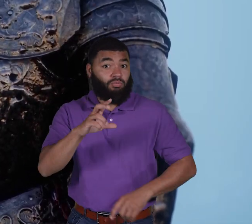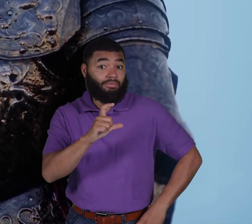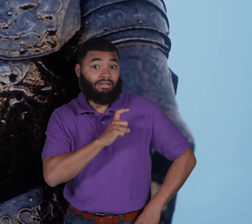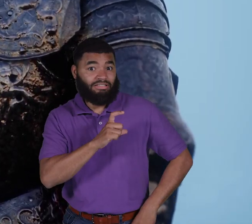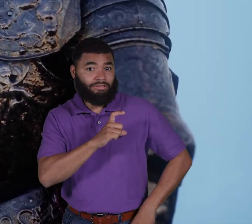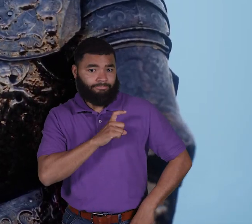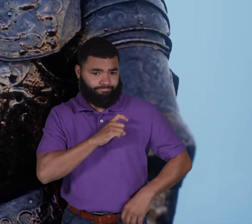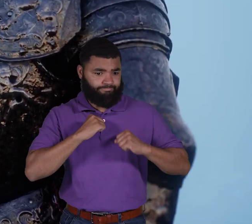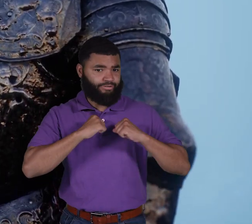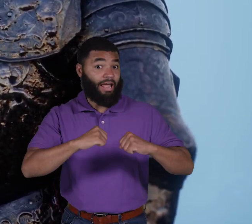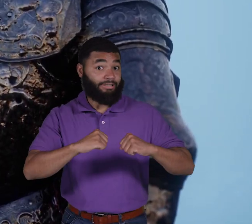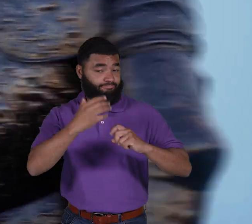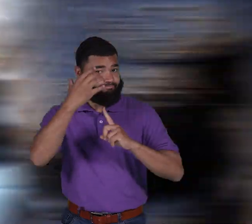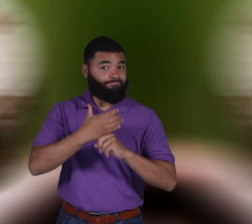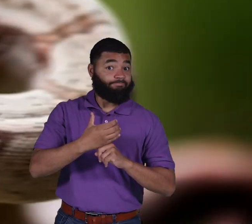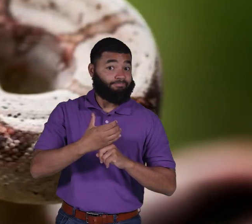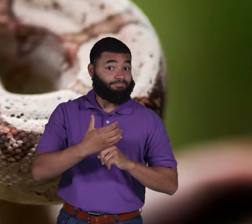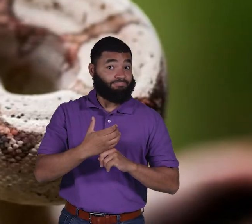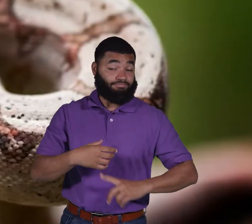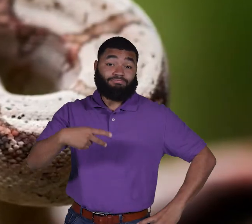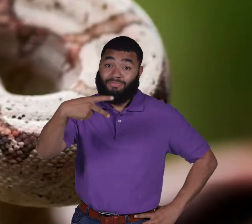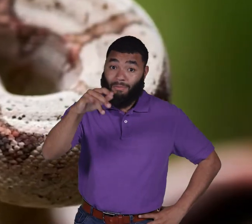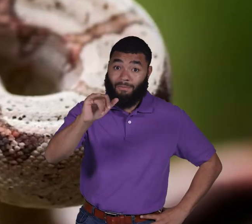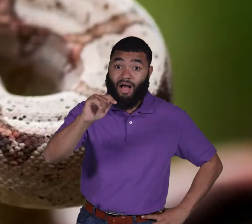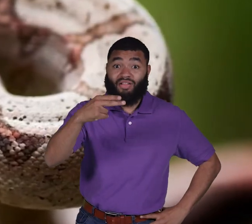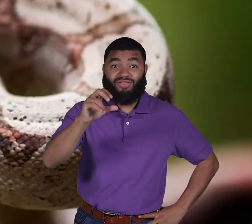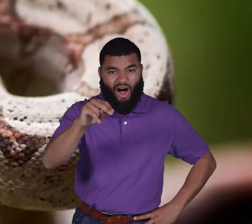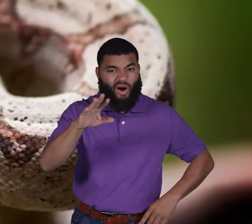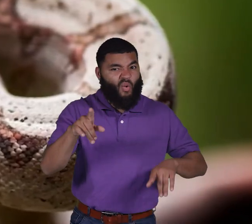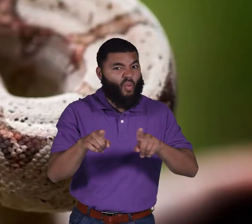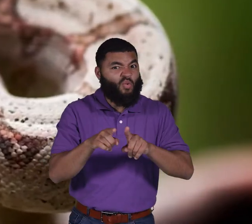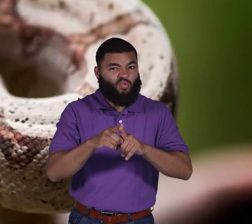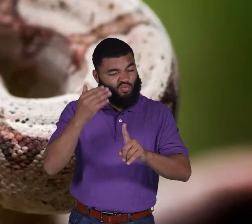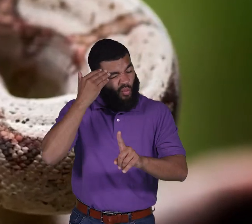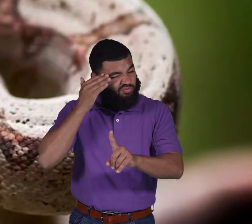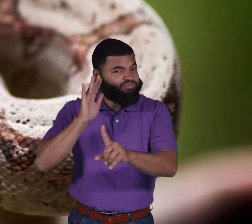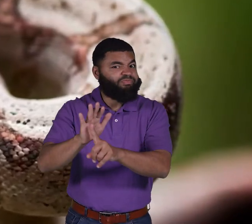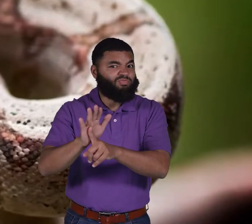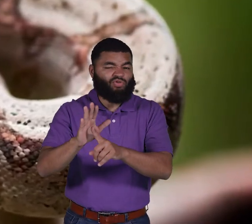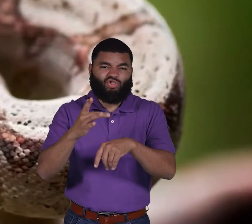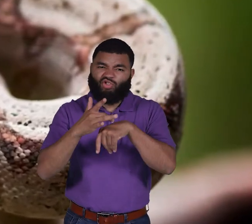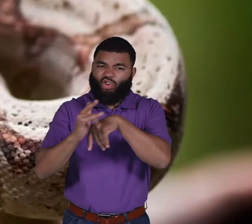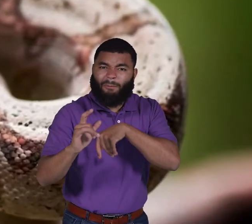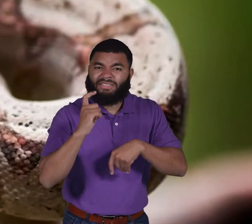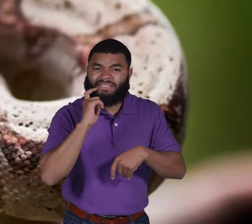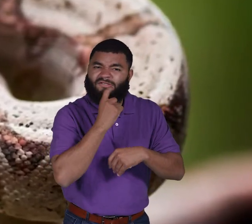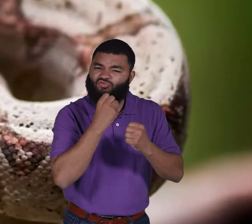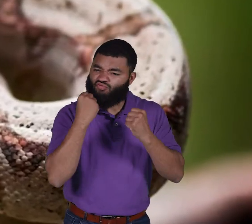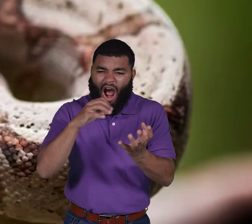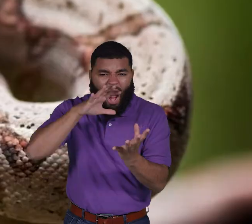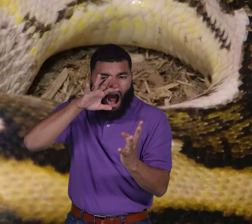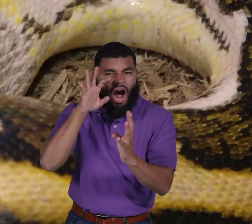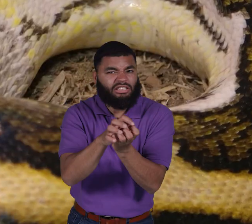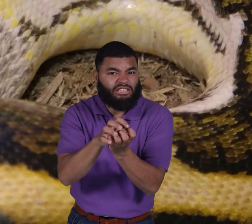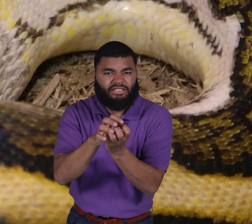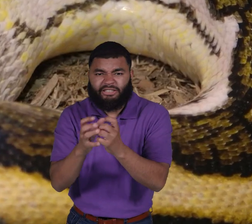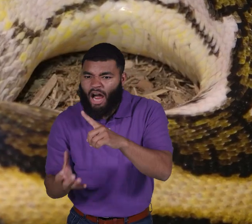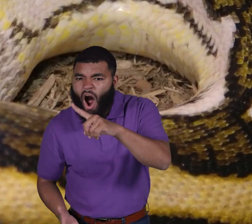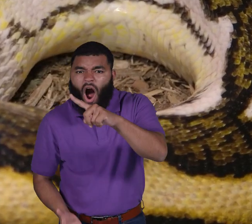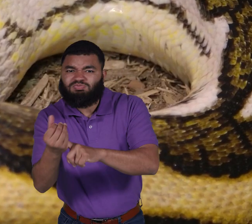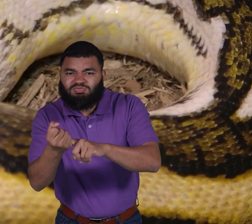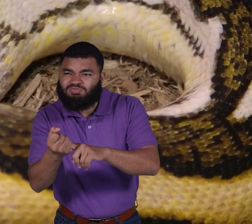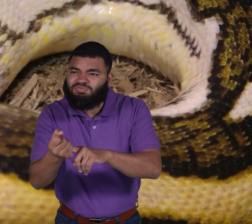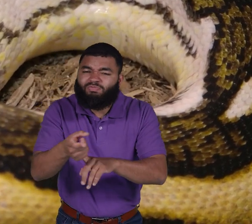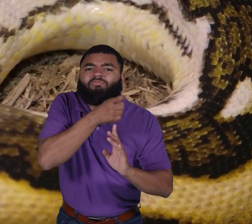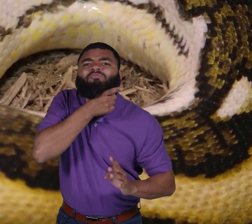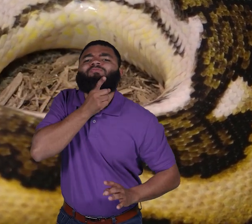or law enforcement officers. Pythons are also known for their sharp teeth and strong jaws that they use to